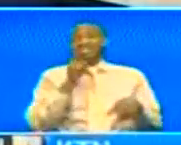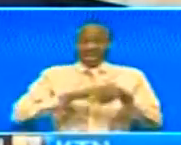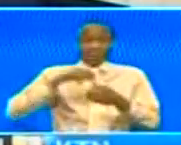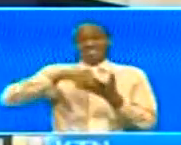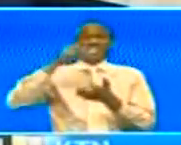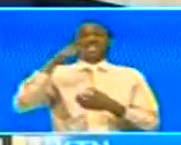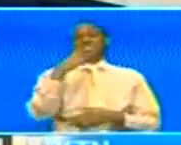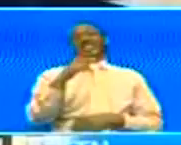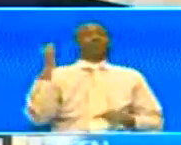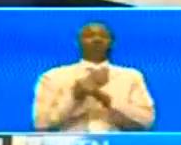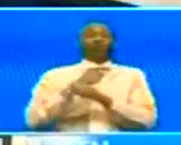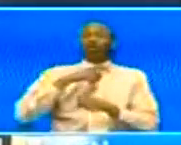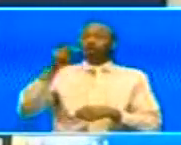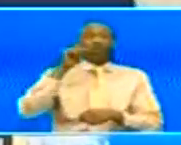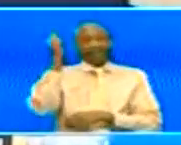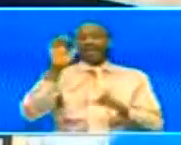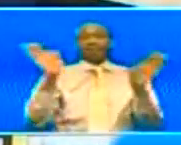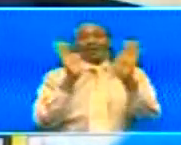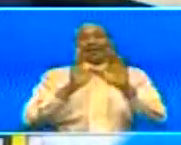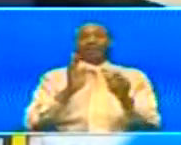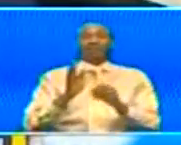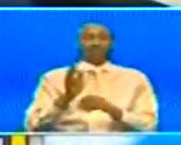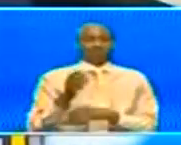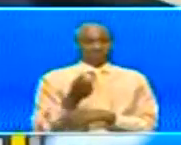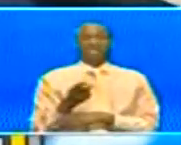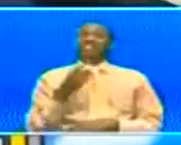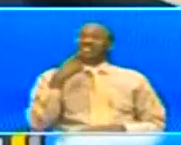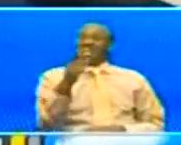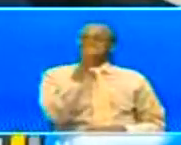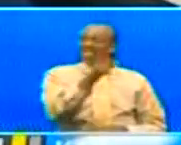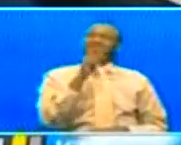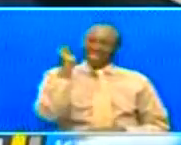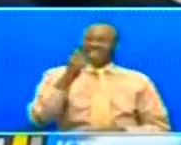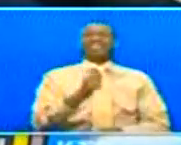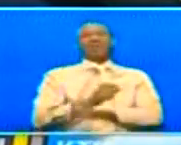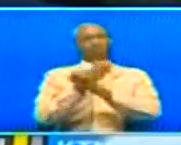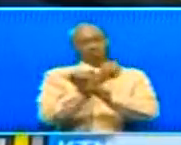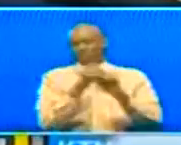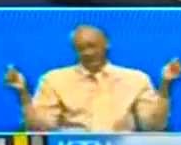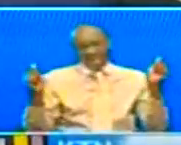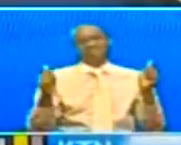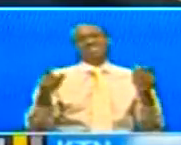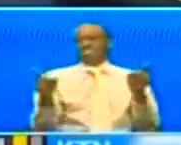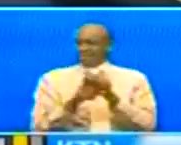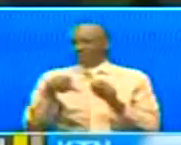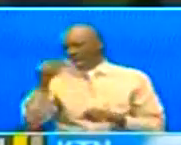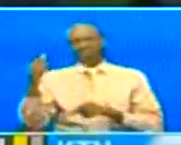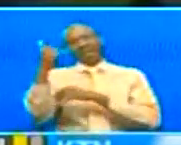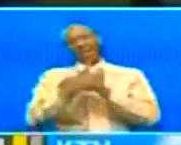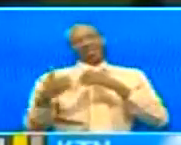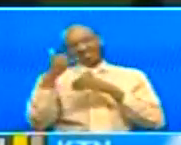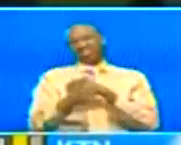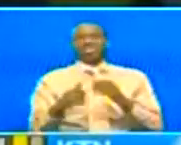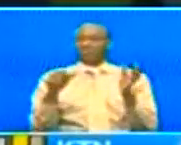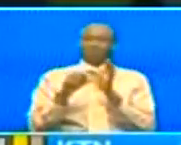pale wanasema msiende Kenya, hakuna usalama. Tell them Kenya is safe. Is as safe as any capital in any